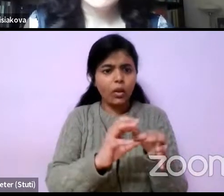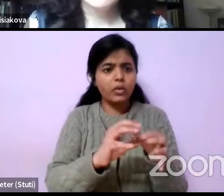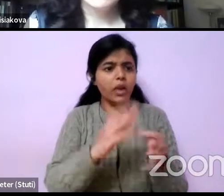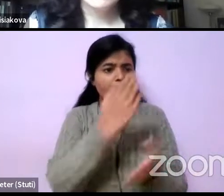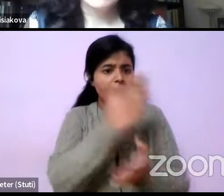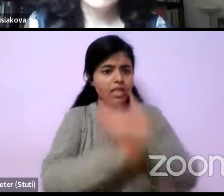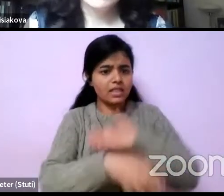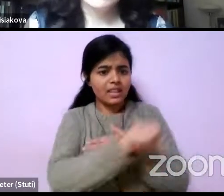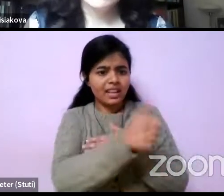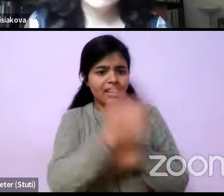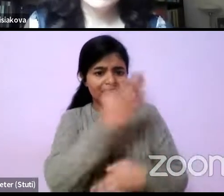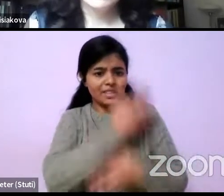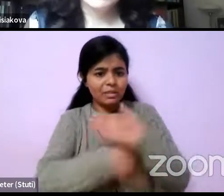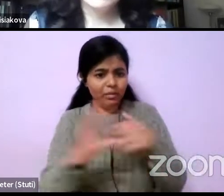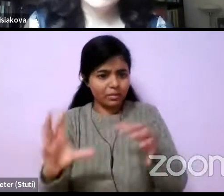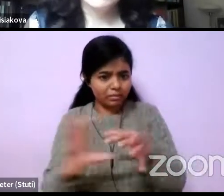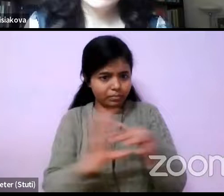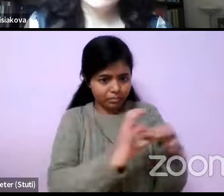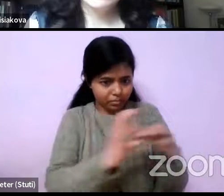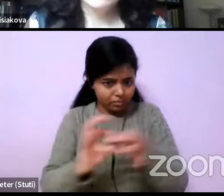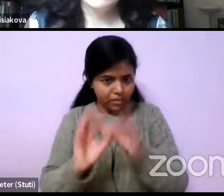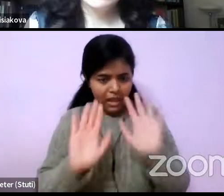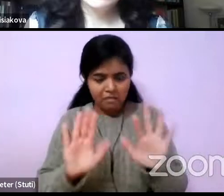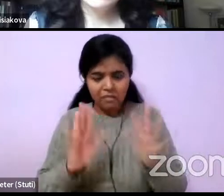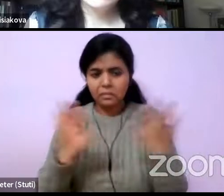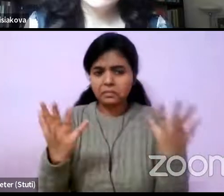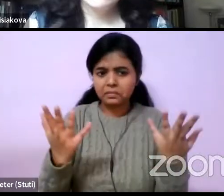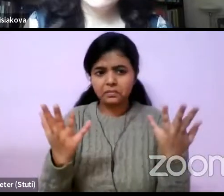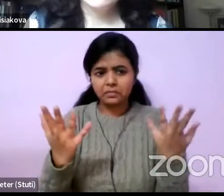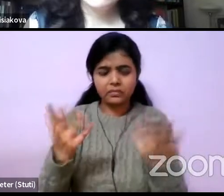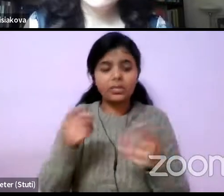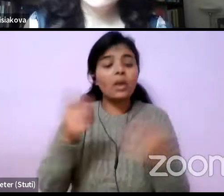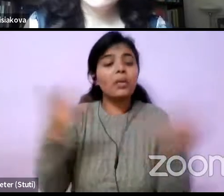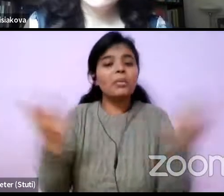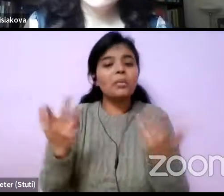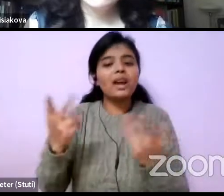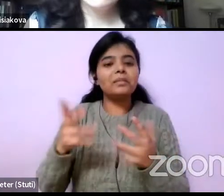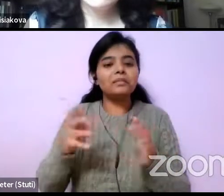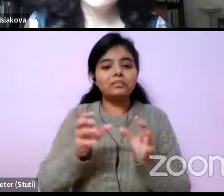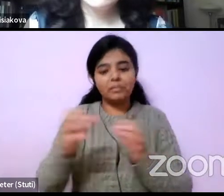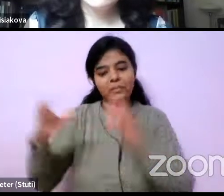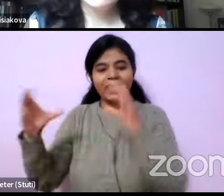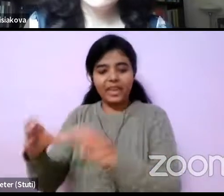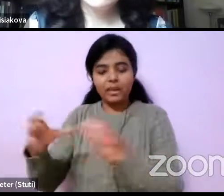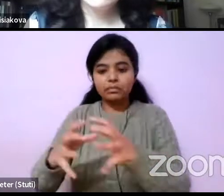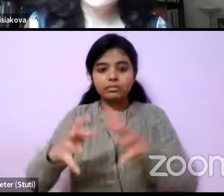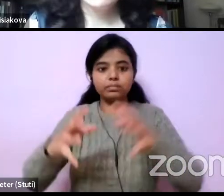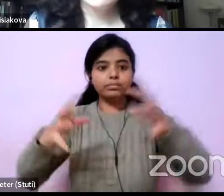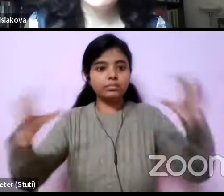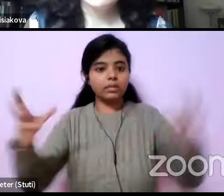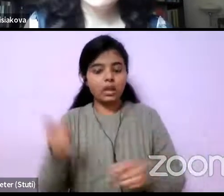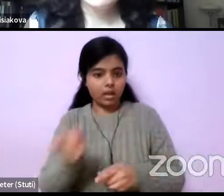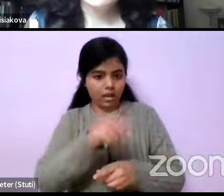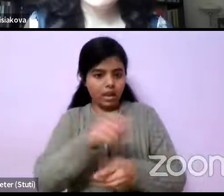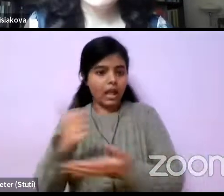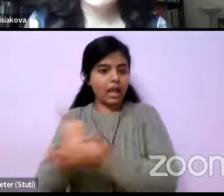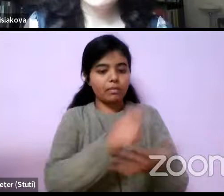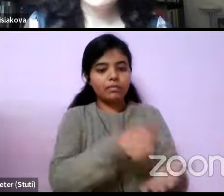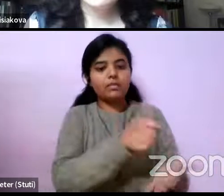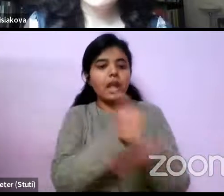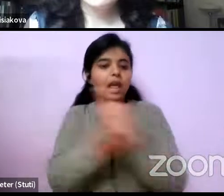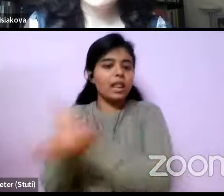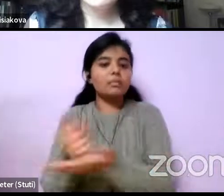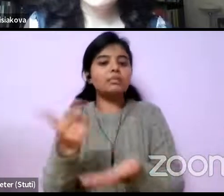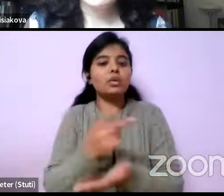single disability groups or the cross disability groups, to highlight each other's issues, because the more people